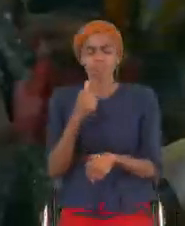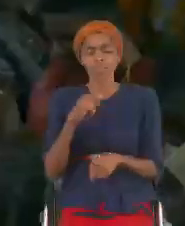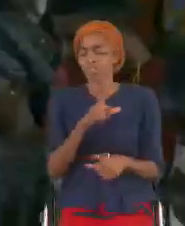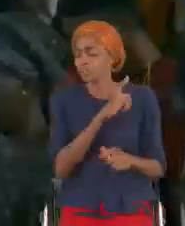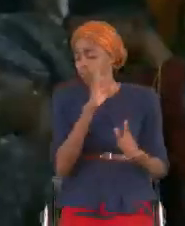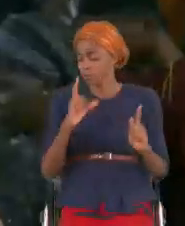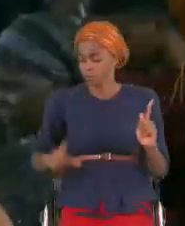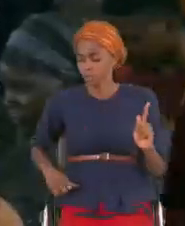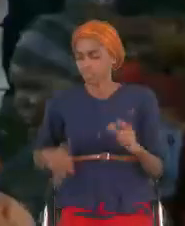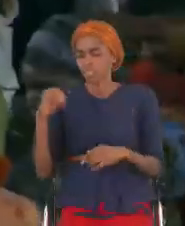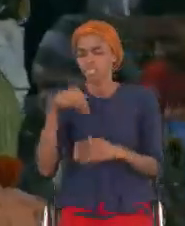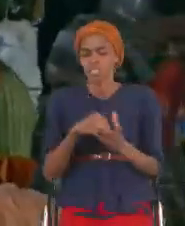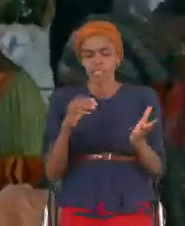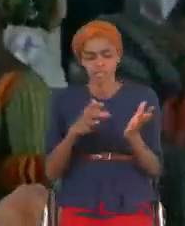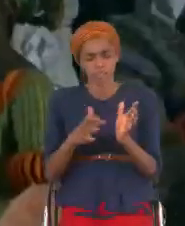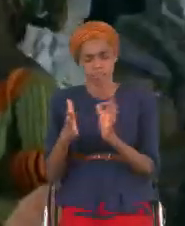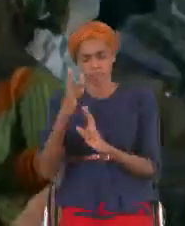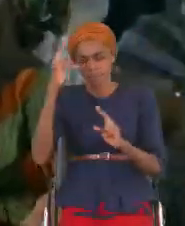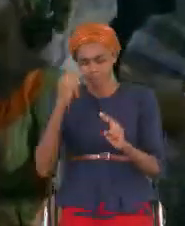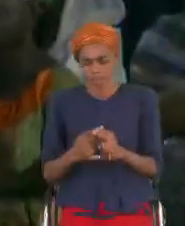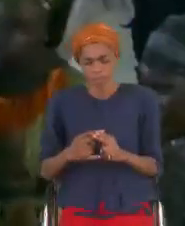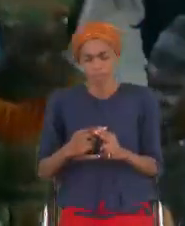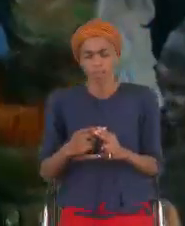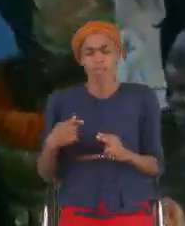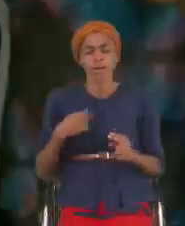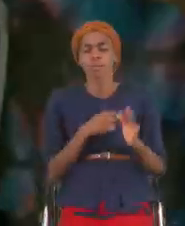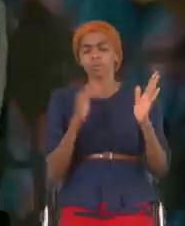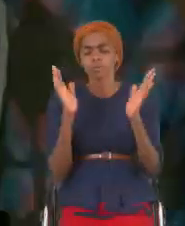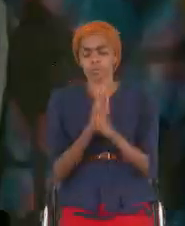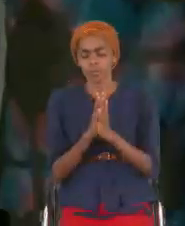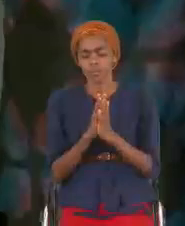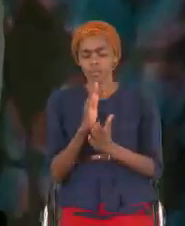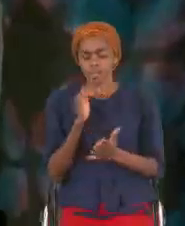Lord, in Jesus' name we pray.